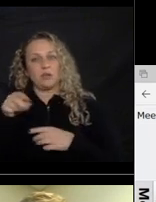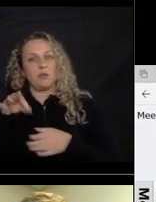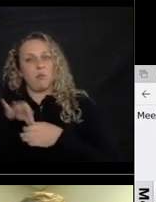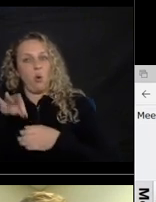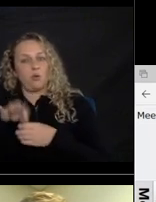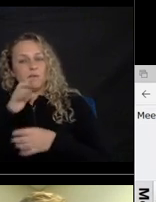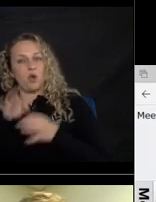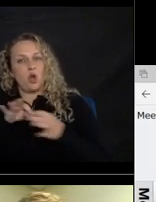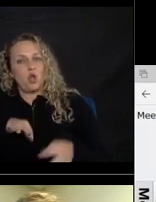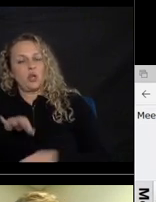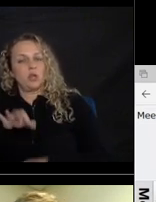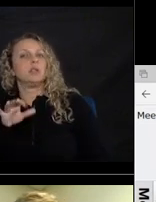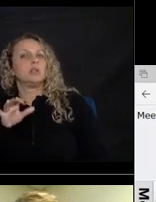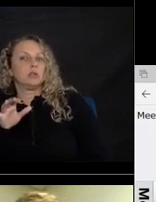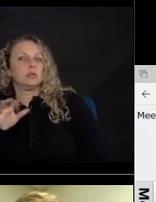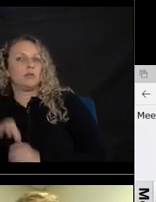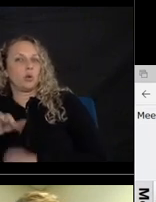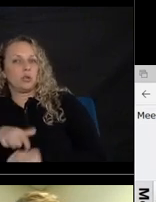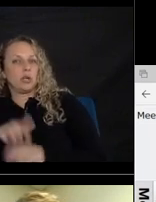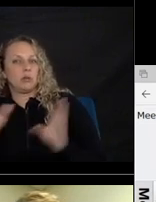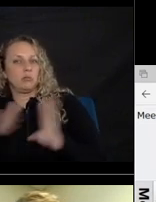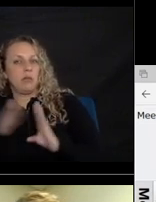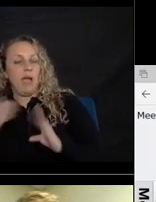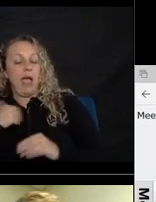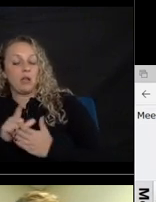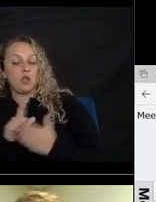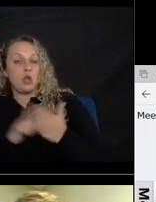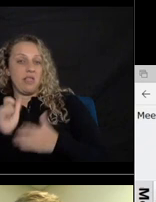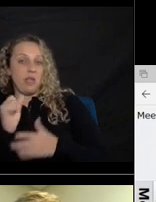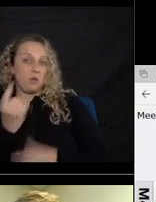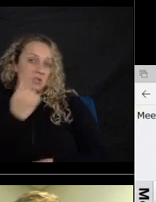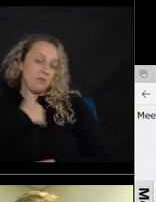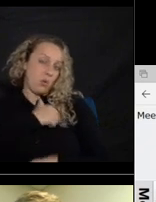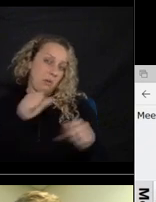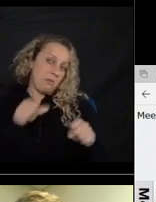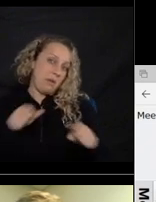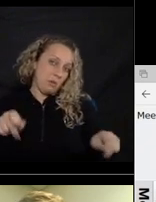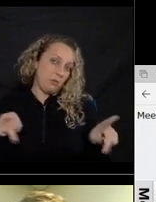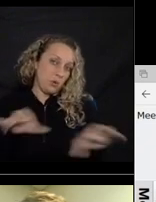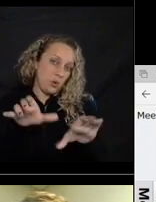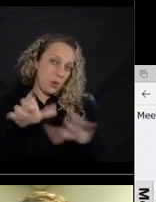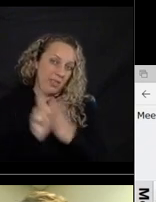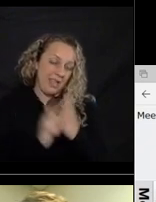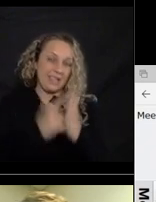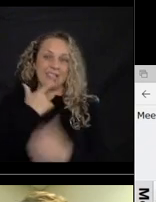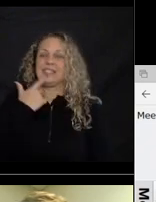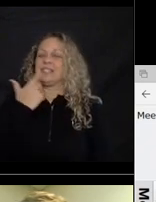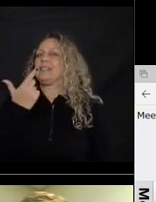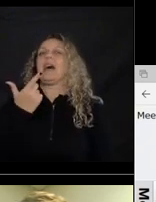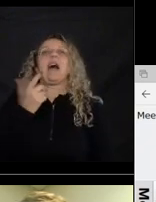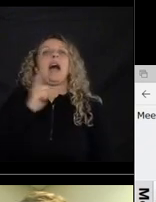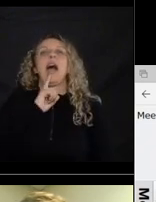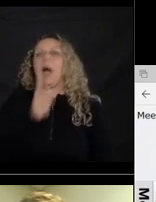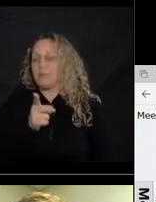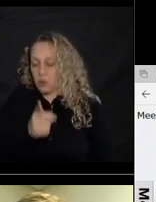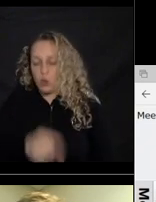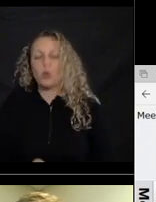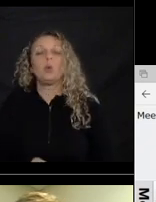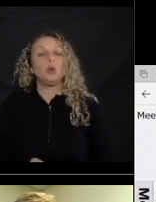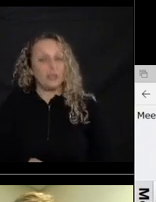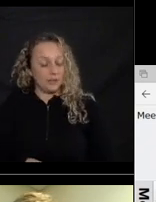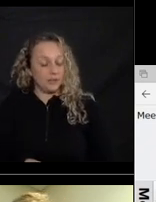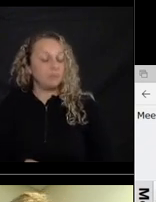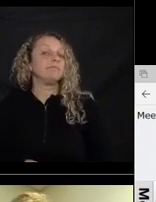early voting. I asked the city attorney if that was something we would be permitted to do legally, and he said absolutely.